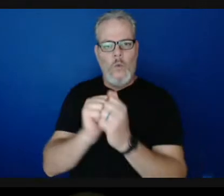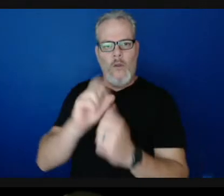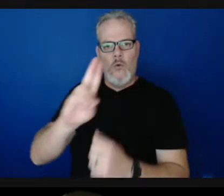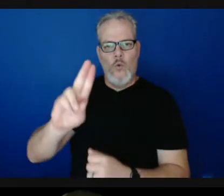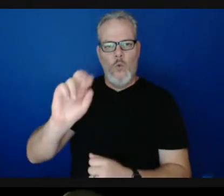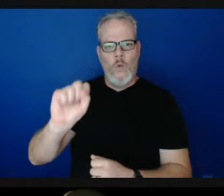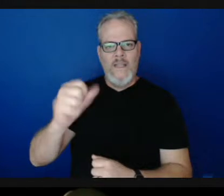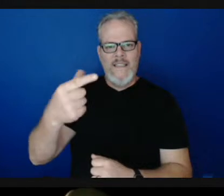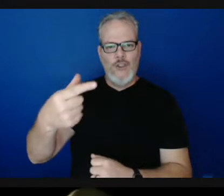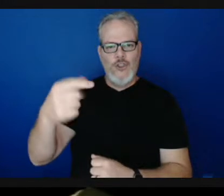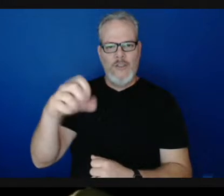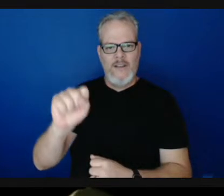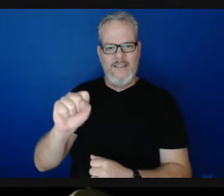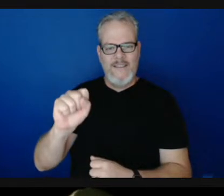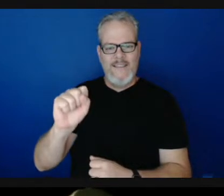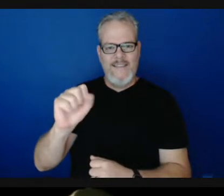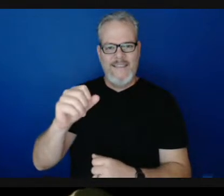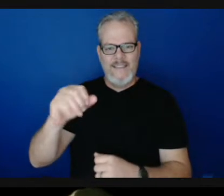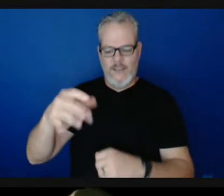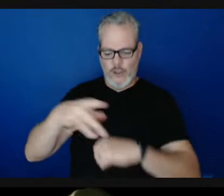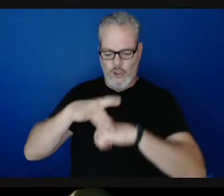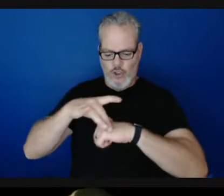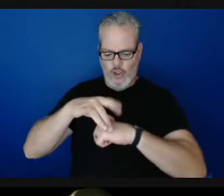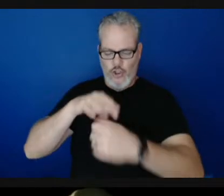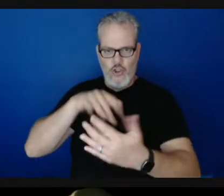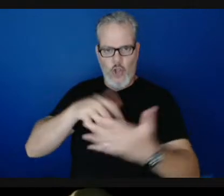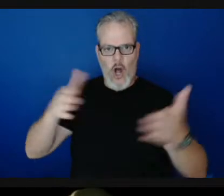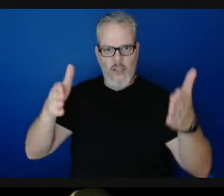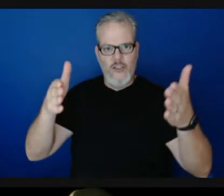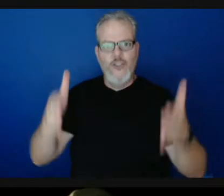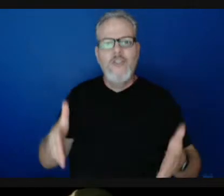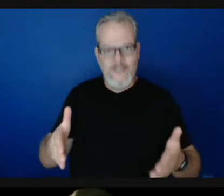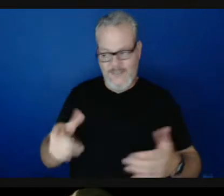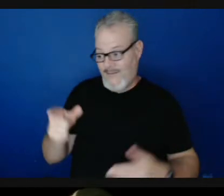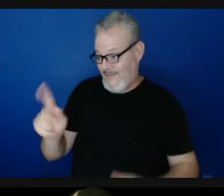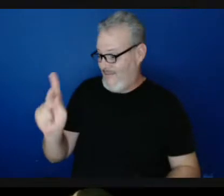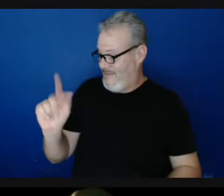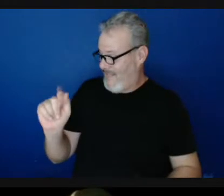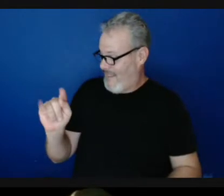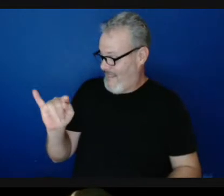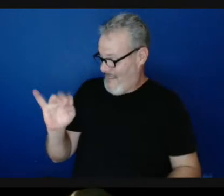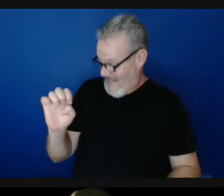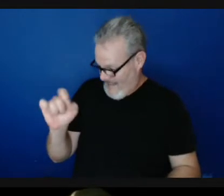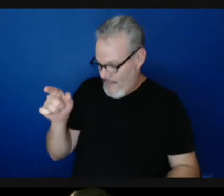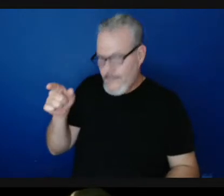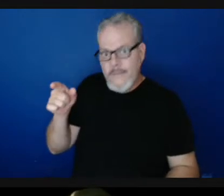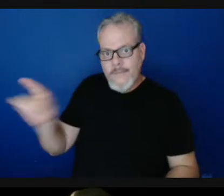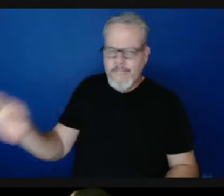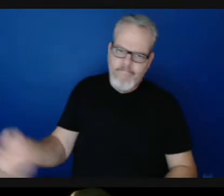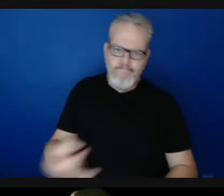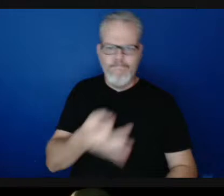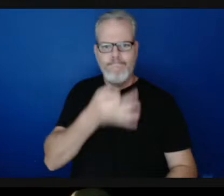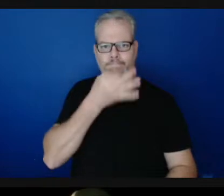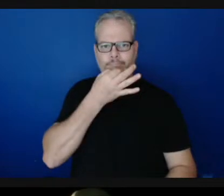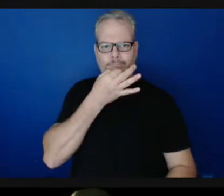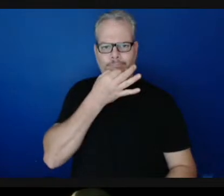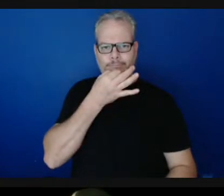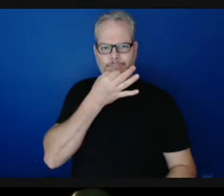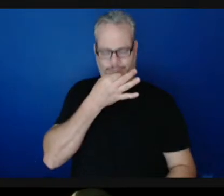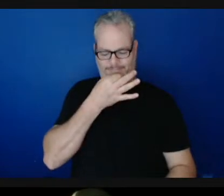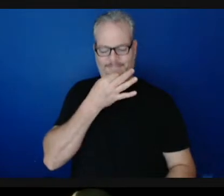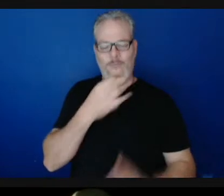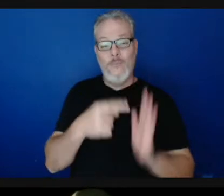Milliken, who Dan interviewed earlier today. So she is the expert on this now, and we'll turn to her